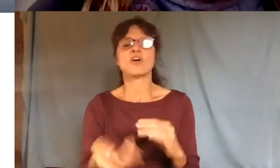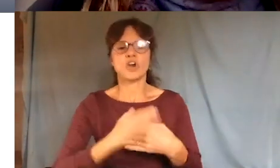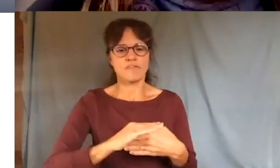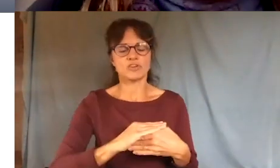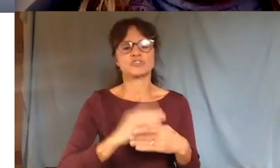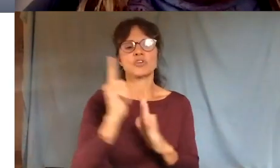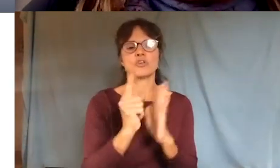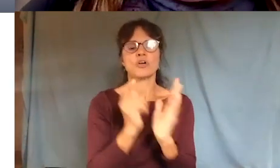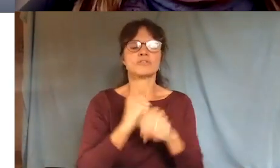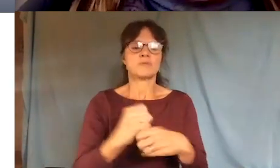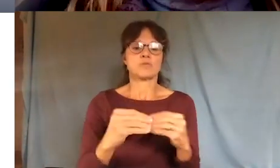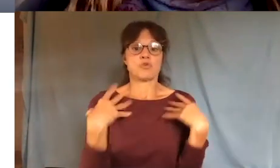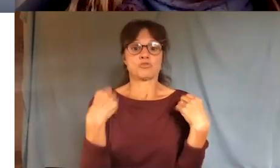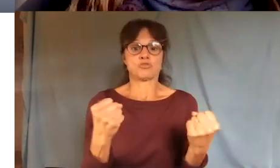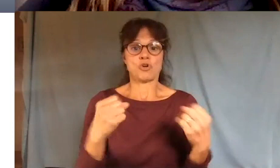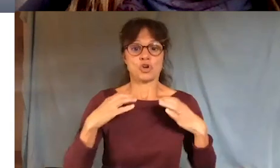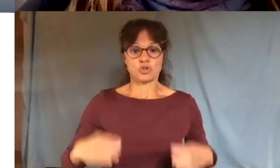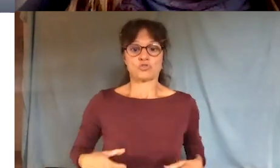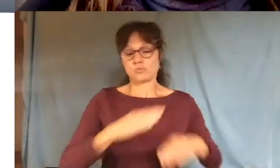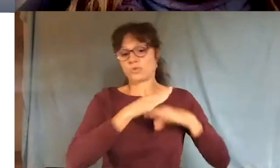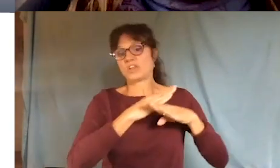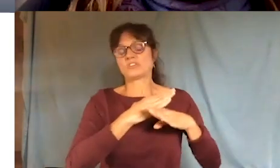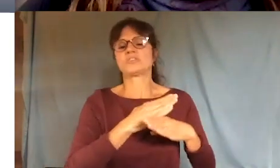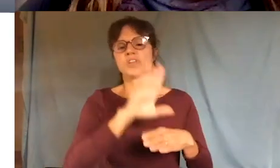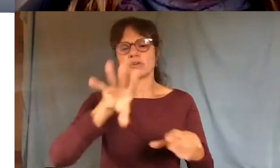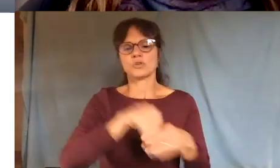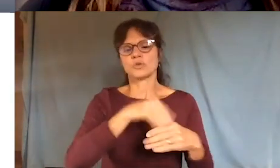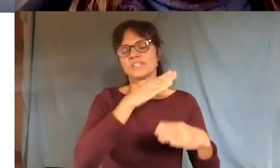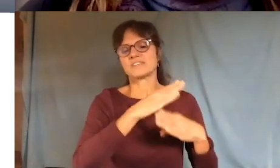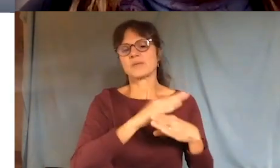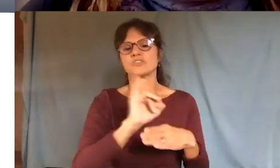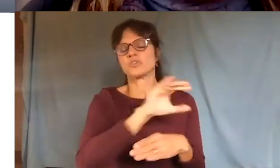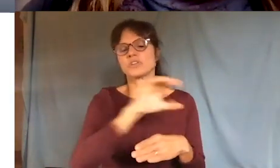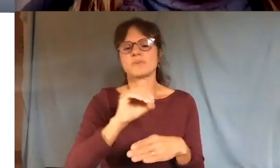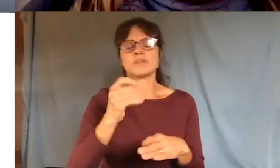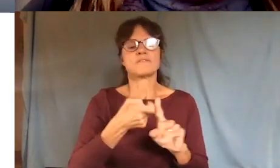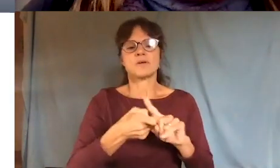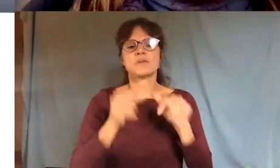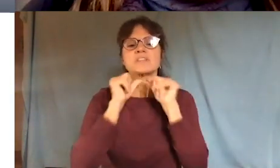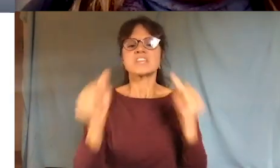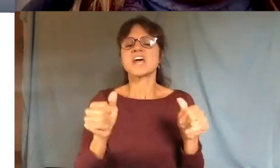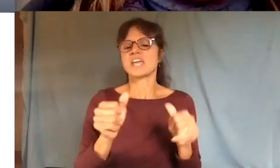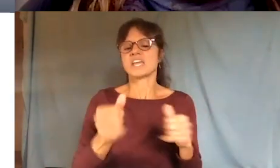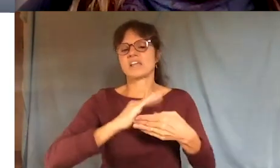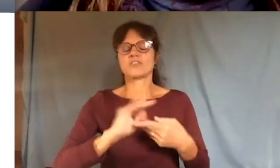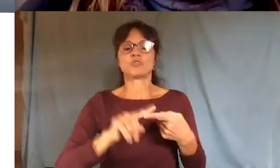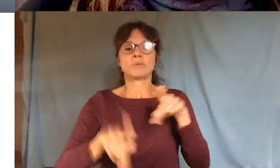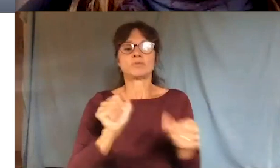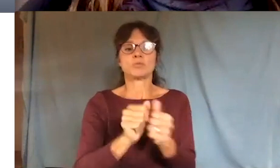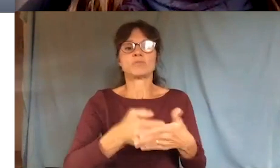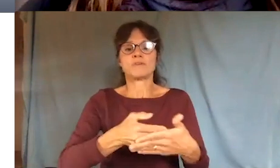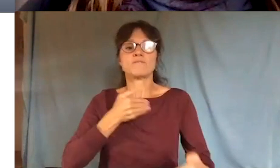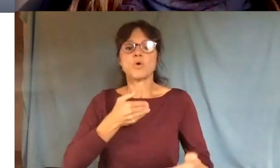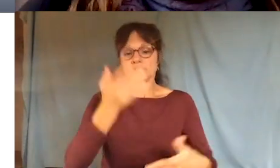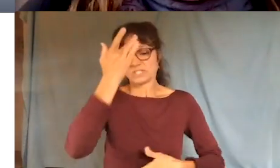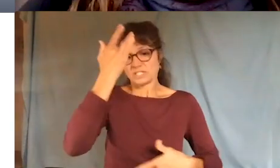has strengthened consumer protections, including stopping insurers from denying coverage to people with pre-existing conditions or